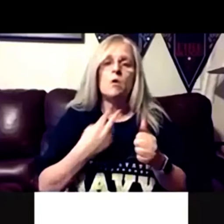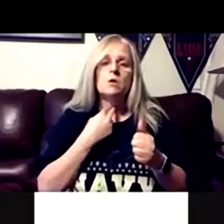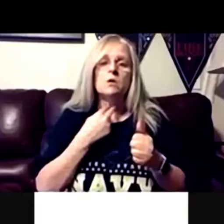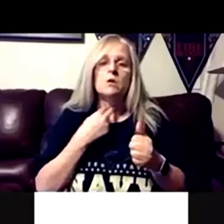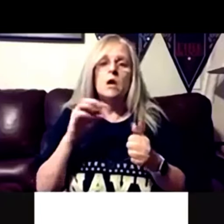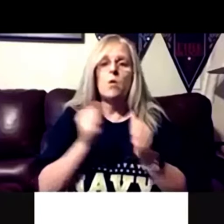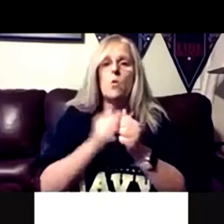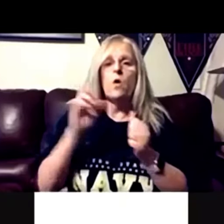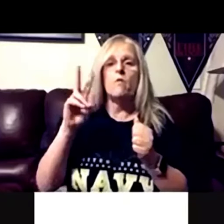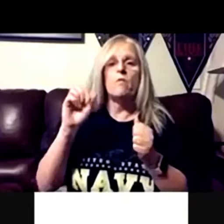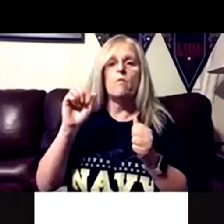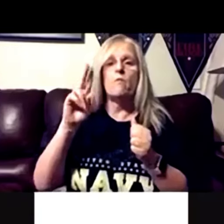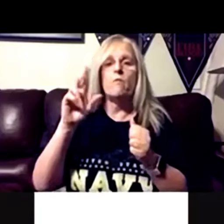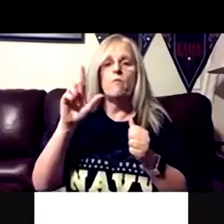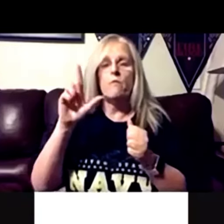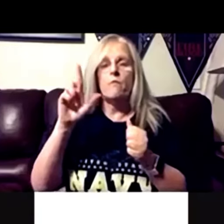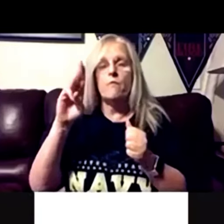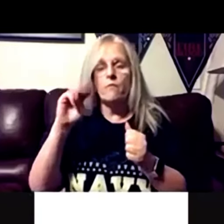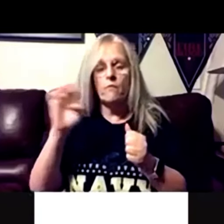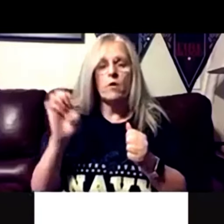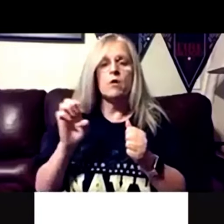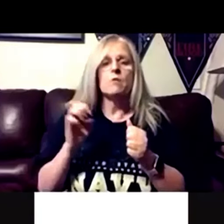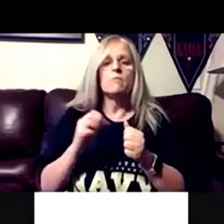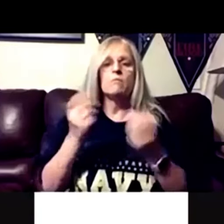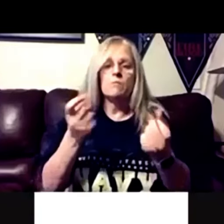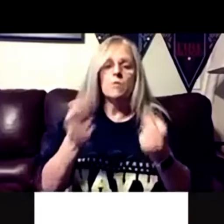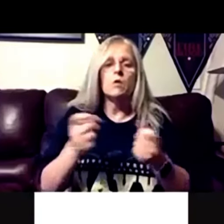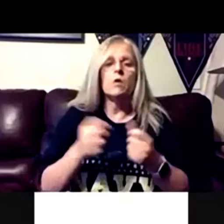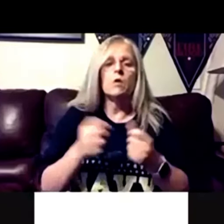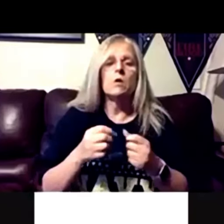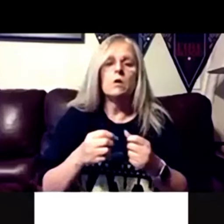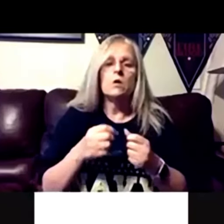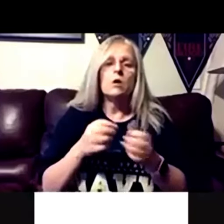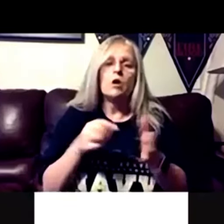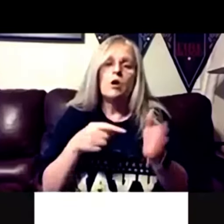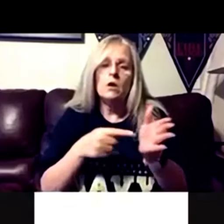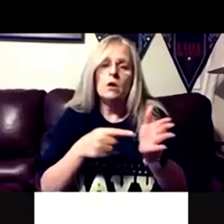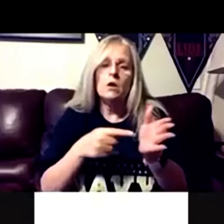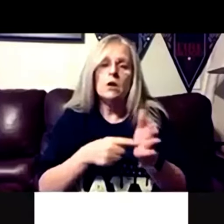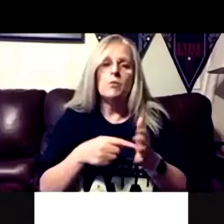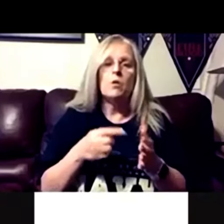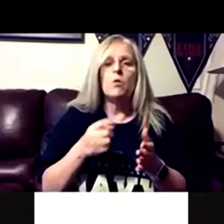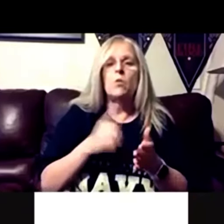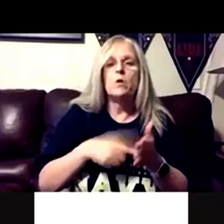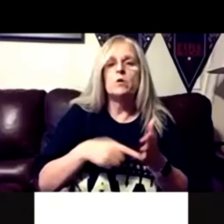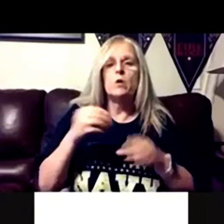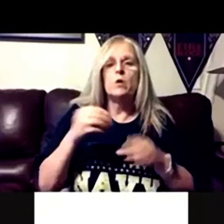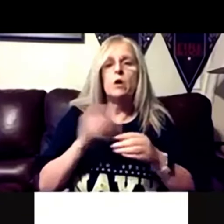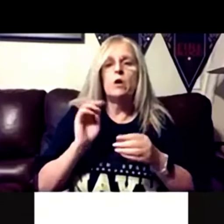side of ONPASSIVE just very, very quickly to give you an idea of the sheer volume that's going to be coming in for all of us.